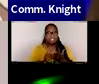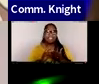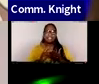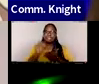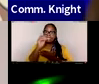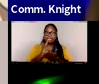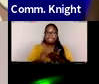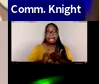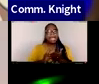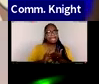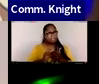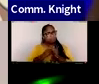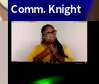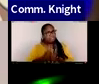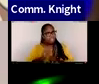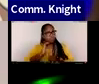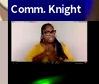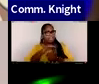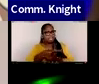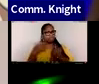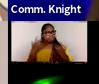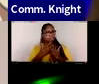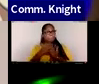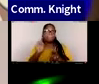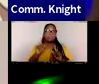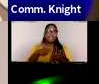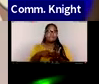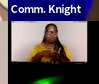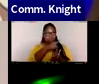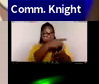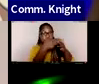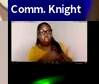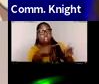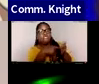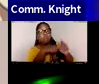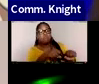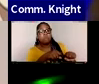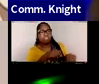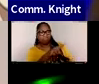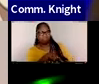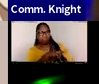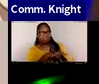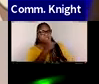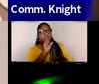keeping with the neighborhood. We need design that people can afford, because what you're calling affordable housing, I don't personally know very many people that can afford that. I